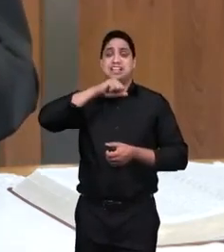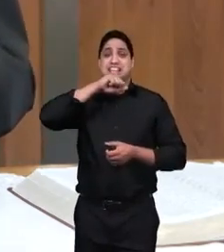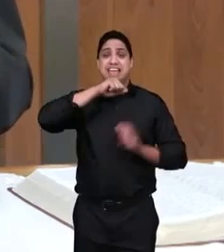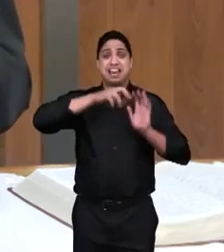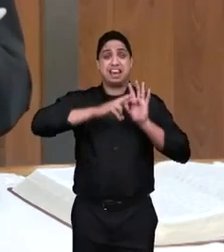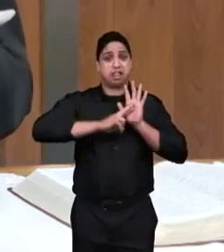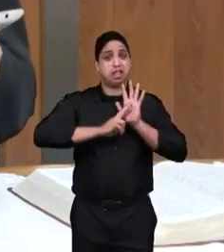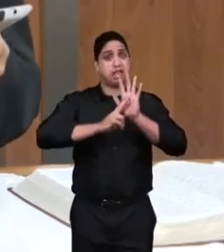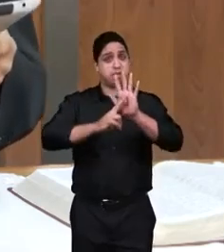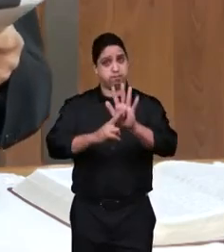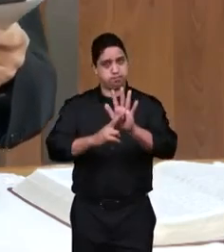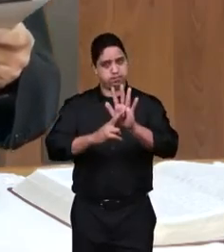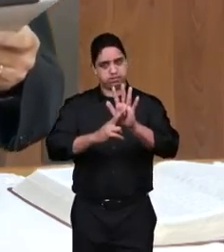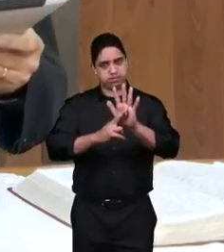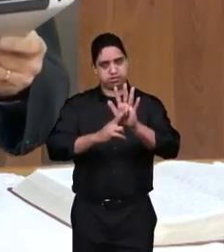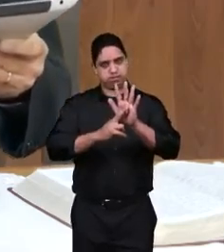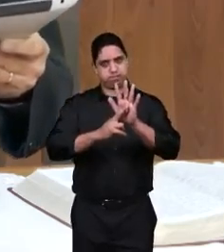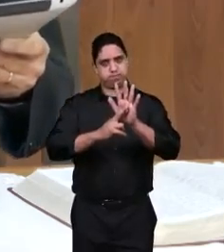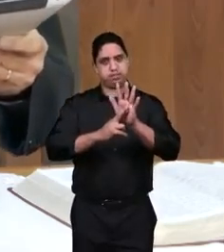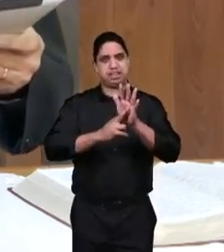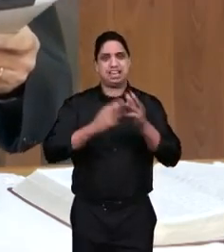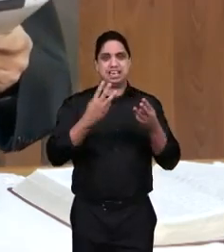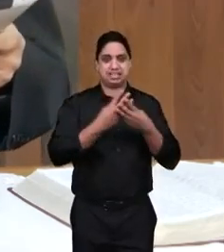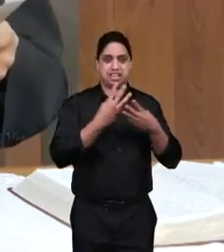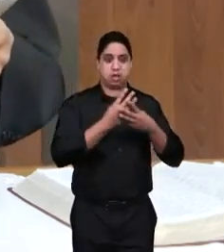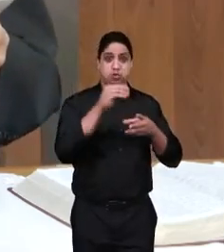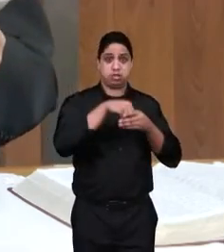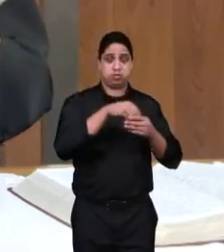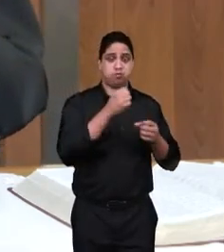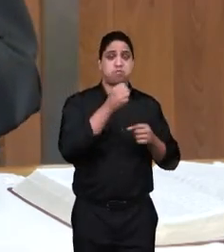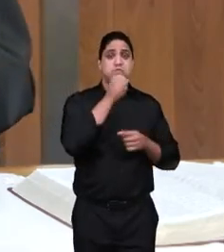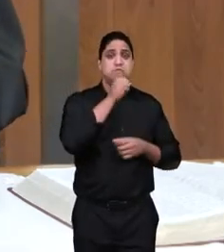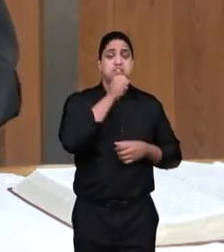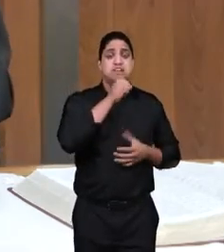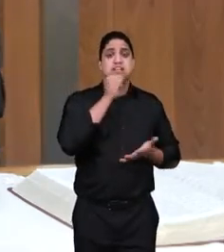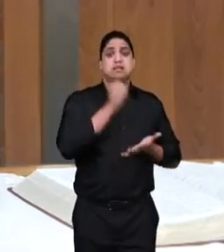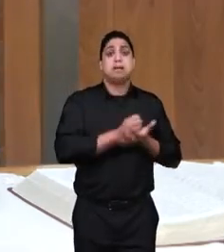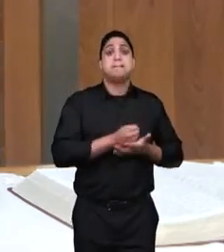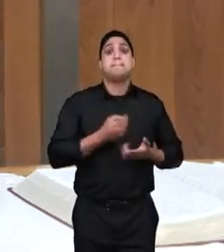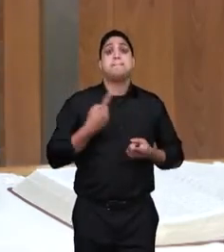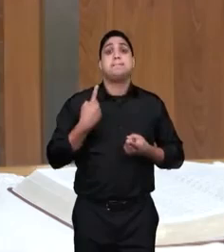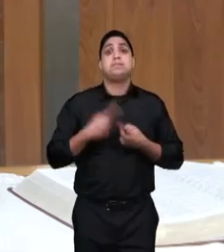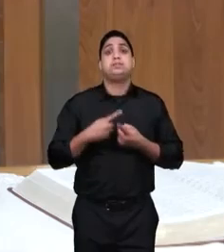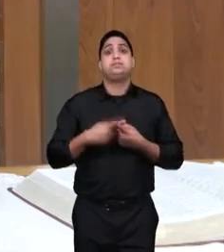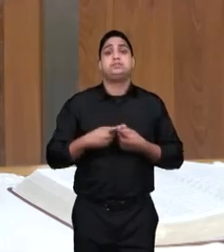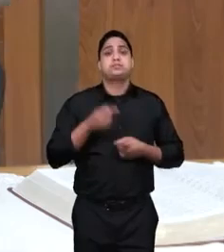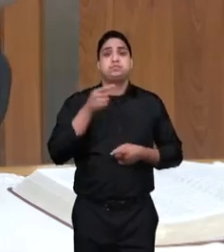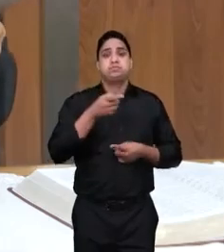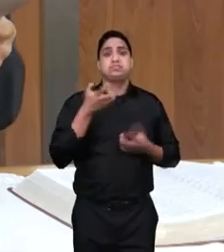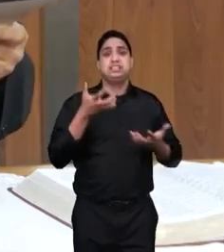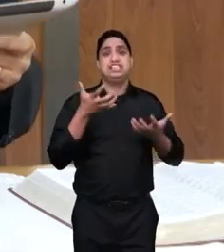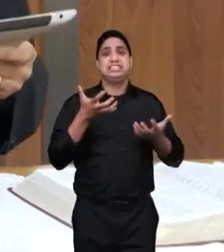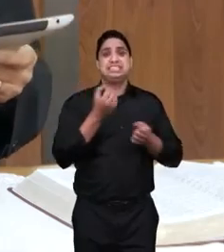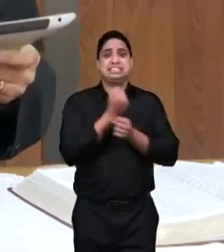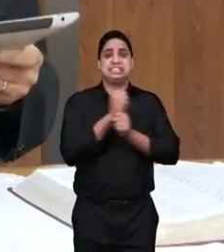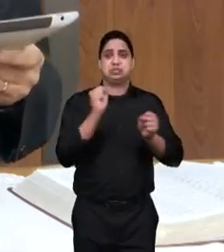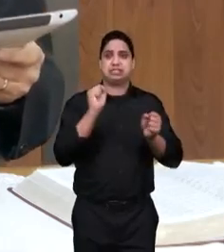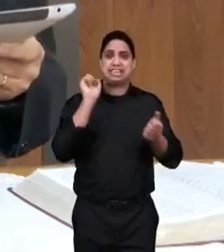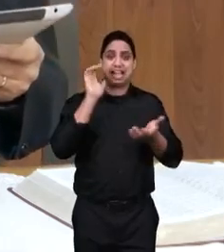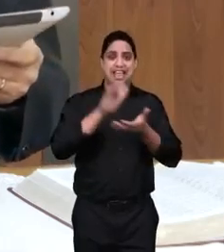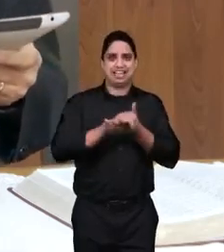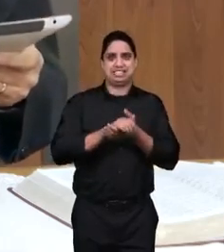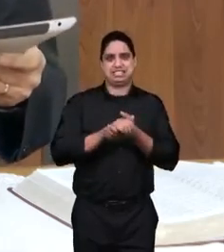prefigured Israel in the Old Testament because they wanted Samson to get